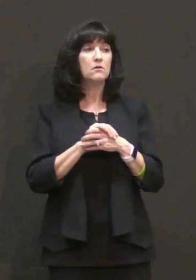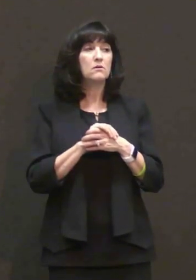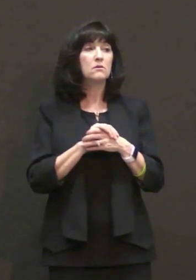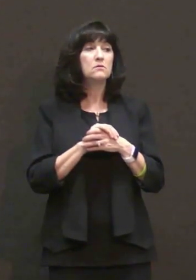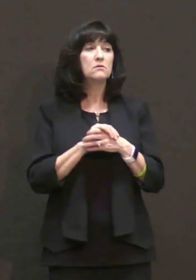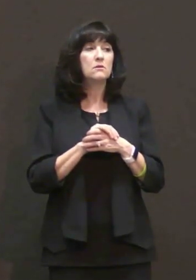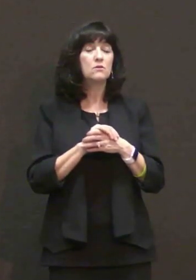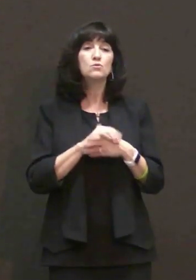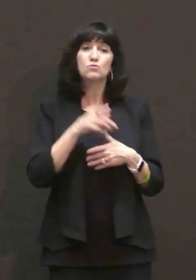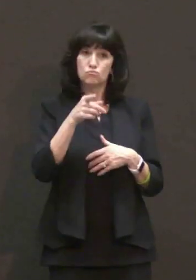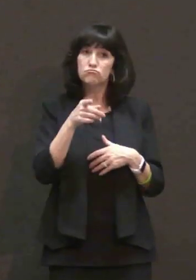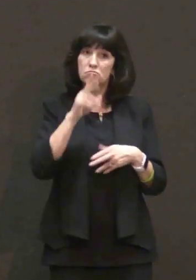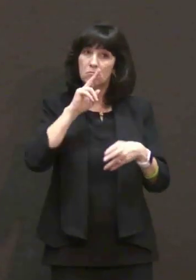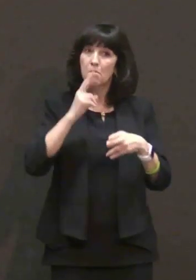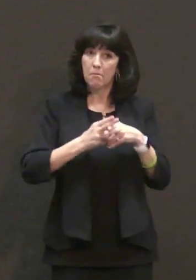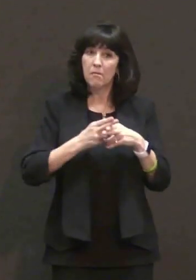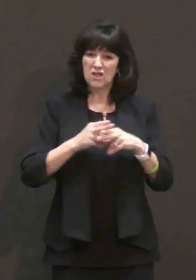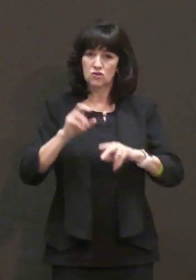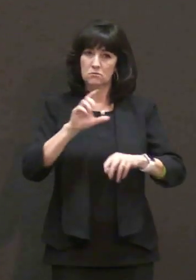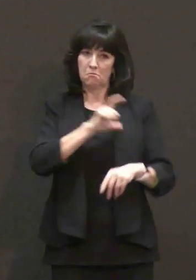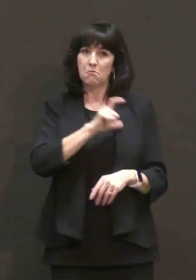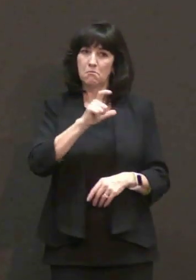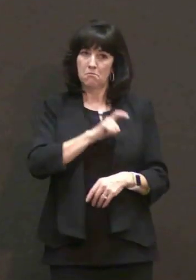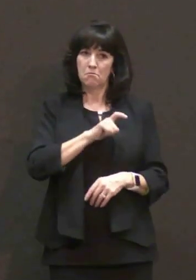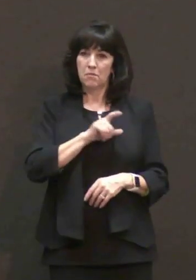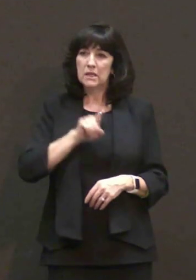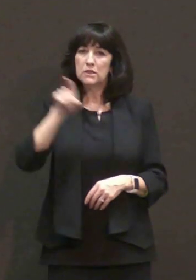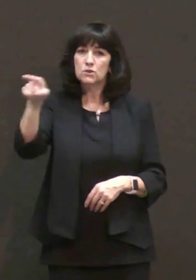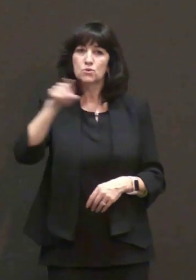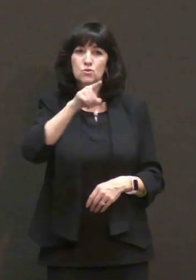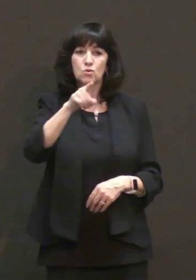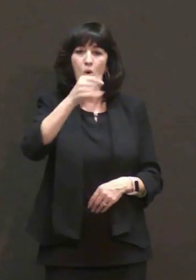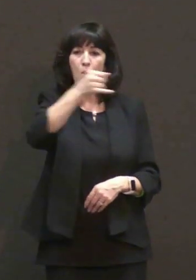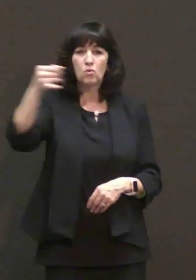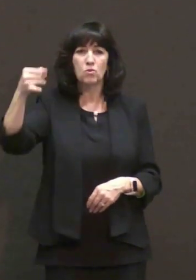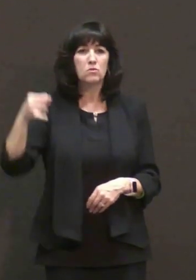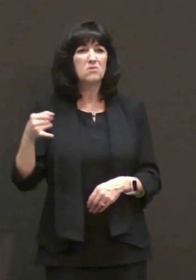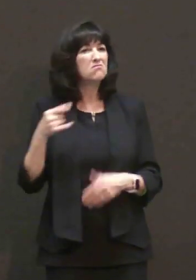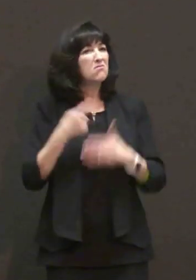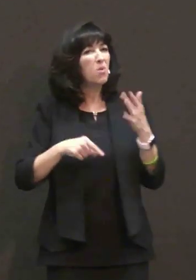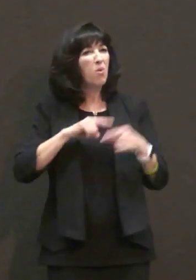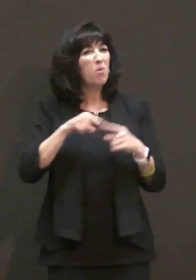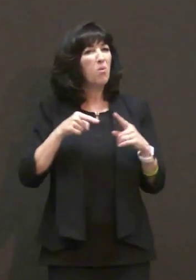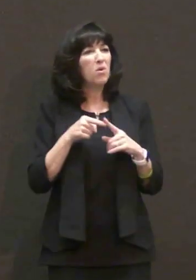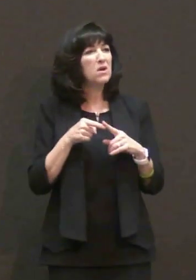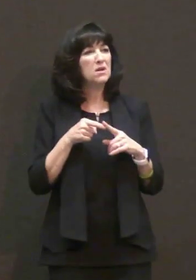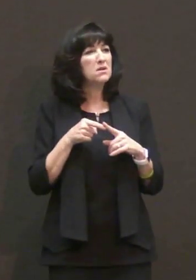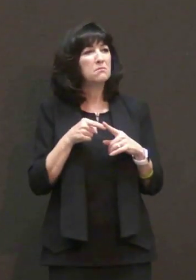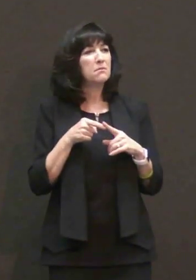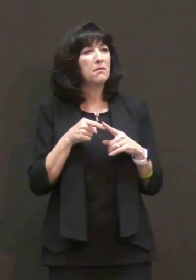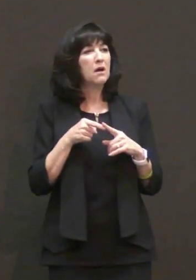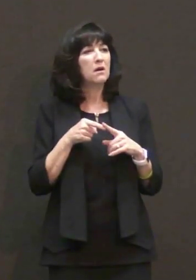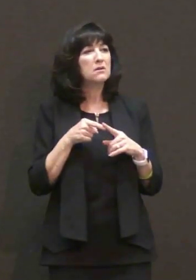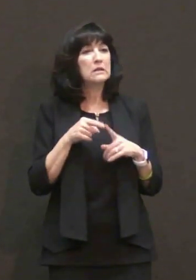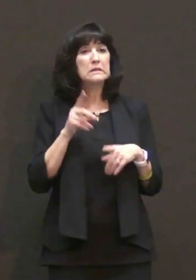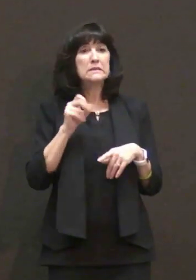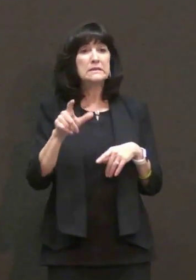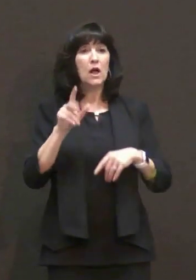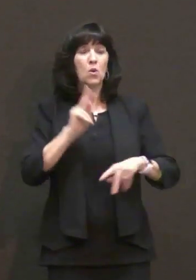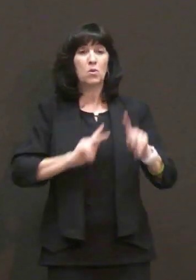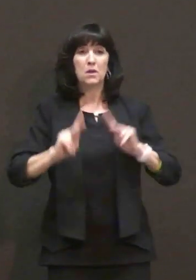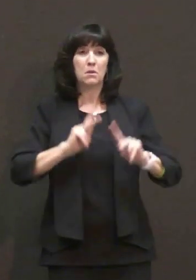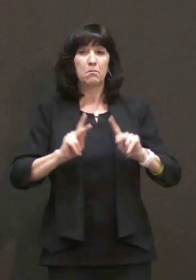I guess, police going out there to the borders and whatnot. What about Delawareans who are leaving to go to stores in neighboring states and returning? Why have they